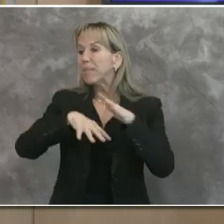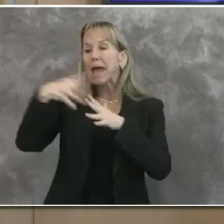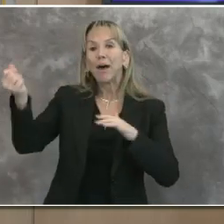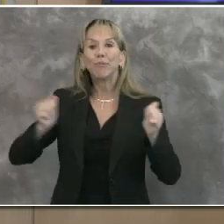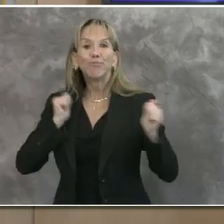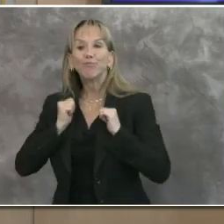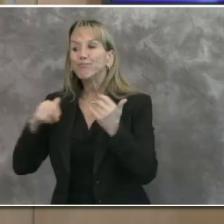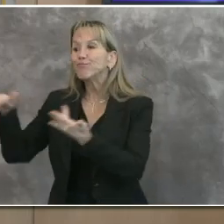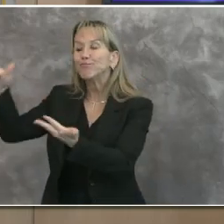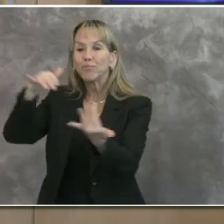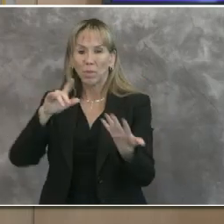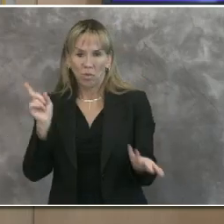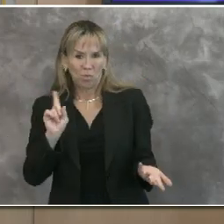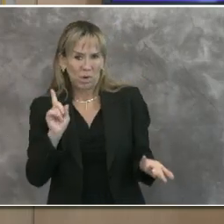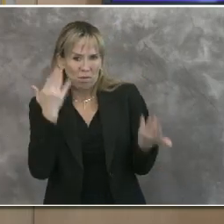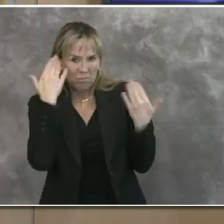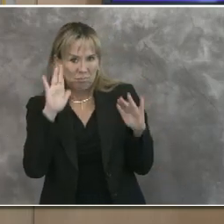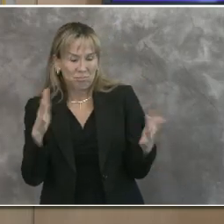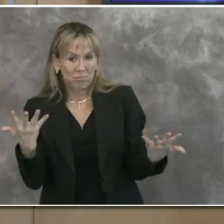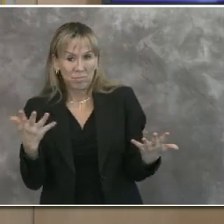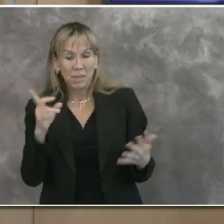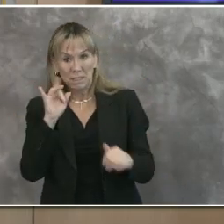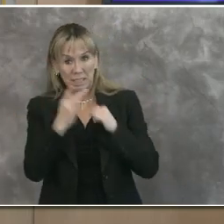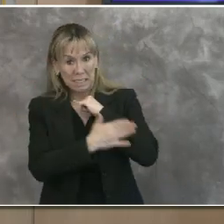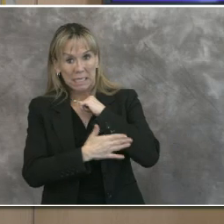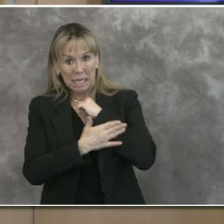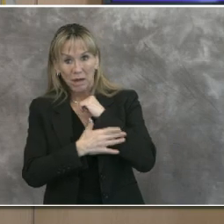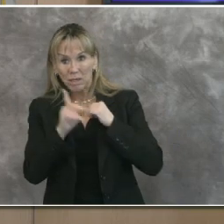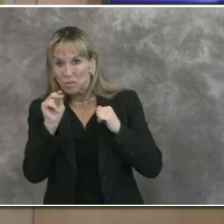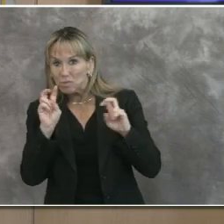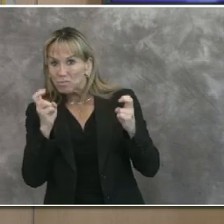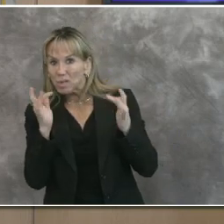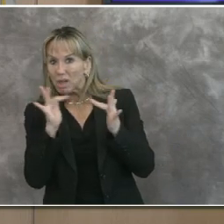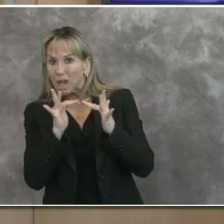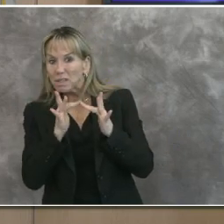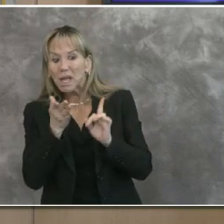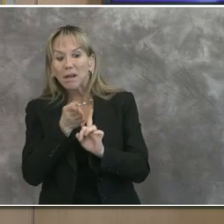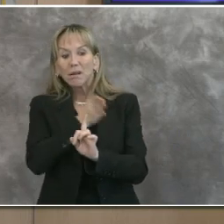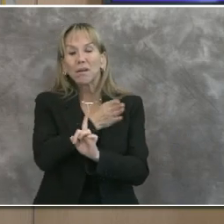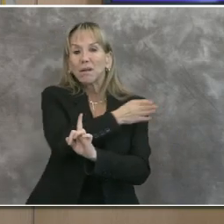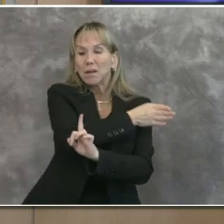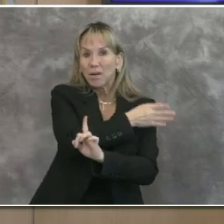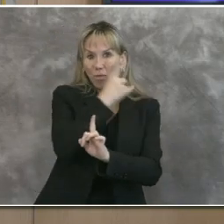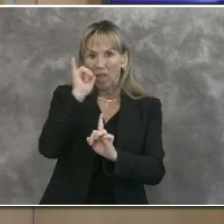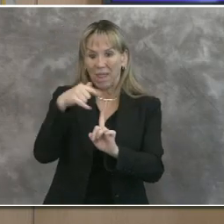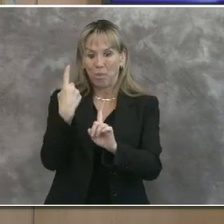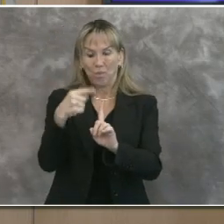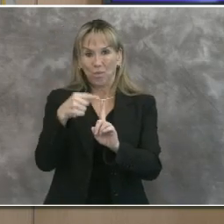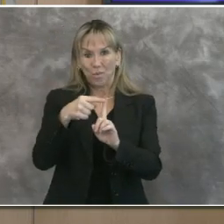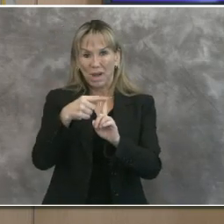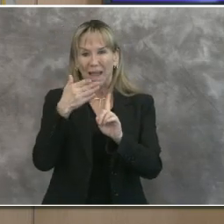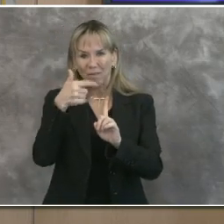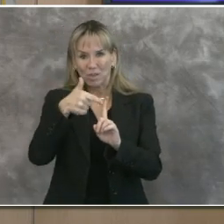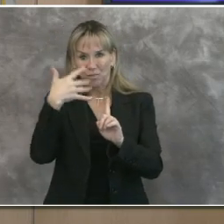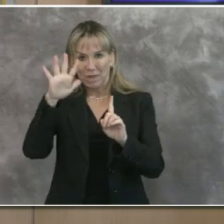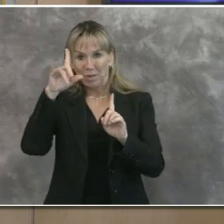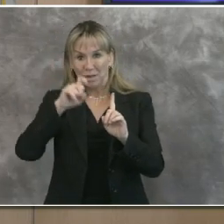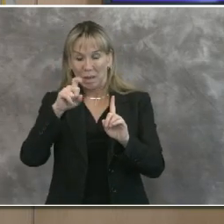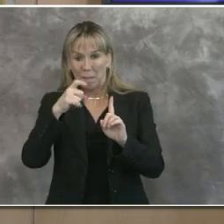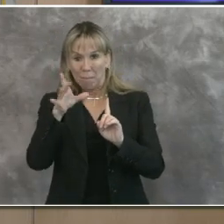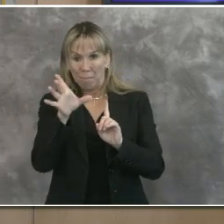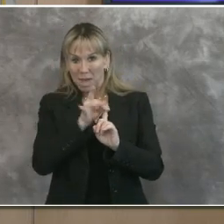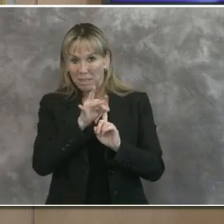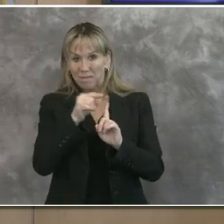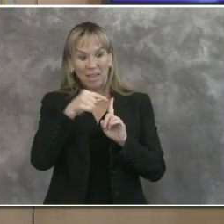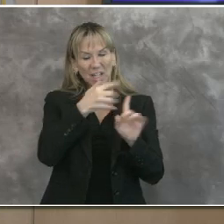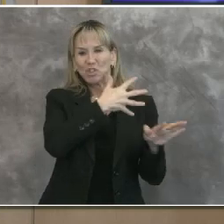this point, was the county able to do any form of contact tracing on this person after she tested positive and left